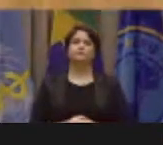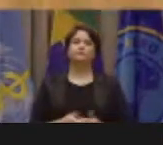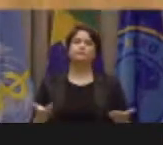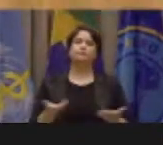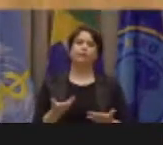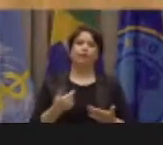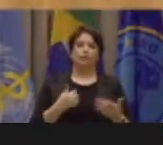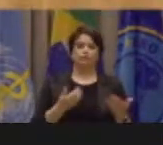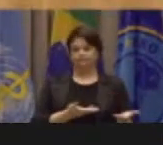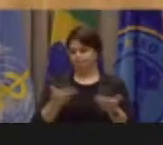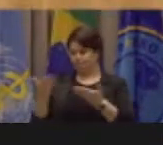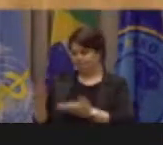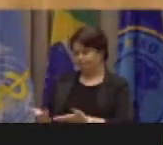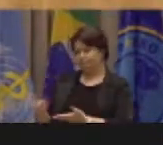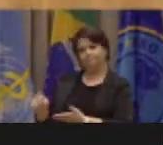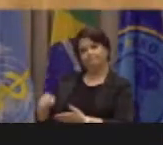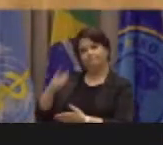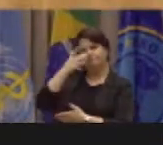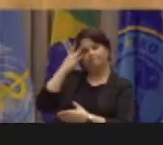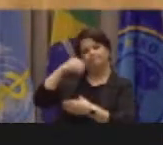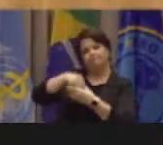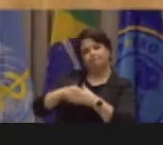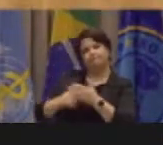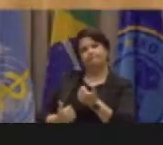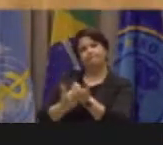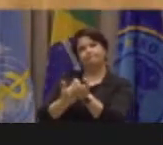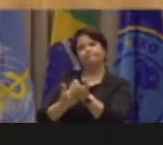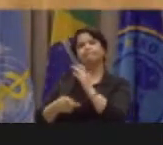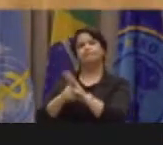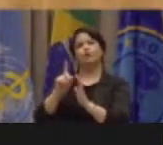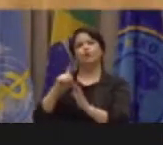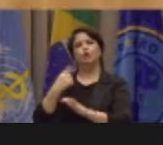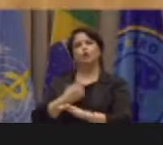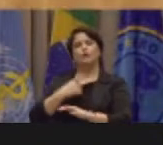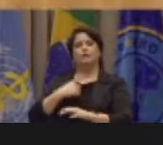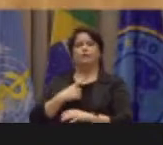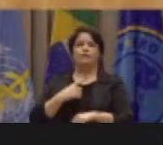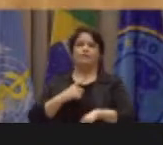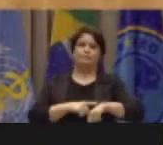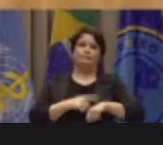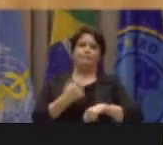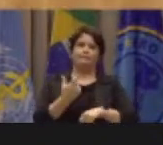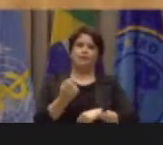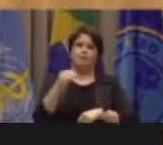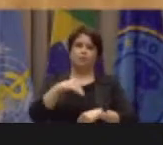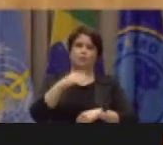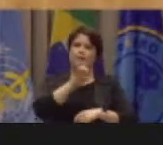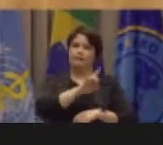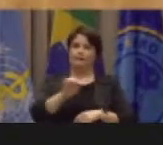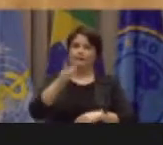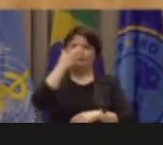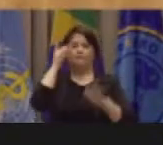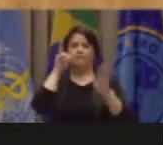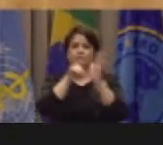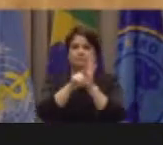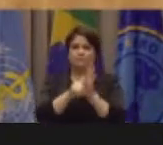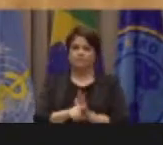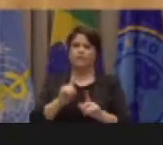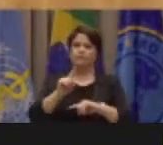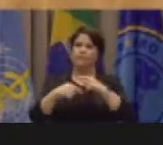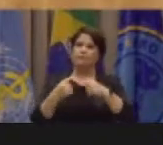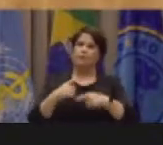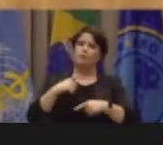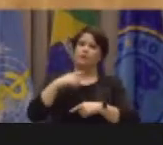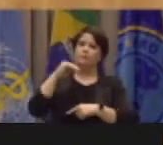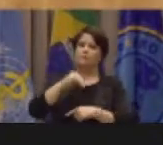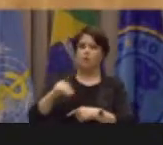I go immediately to give the word to the member of the table. You have each 20 minutes, please. Remember, and